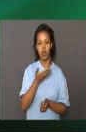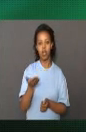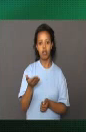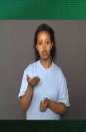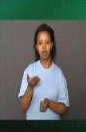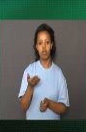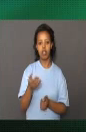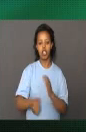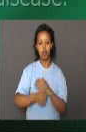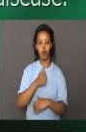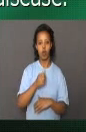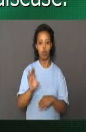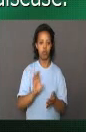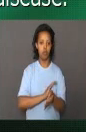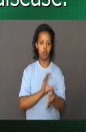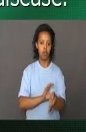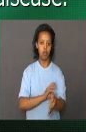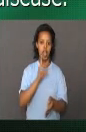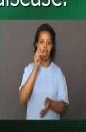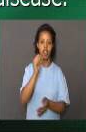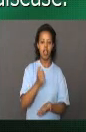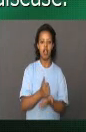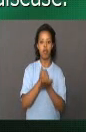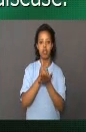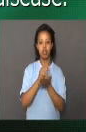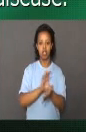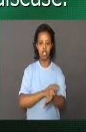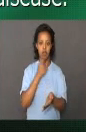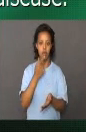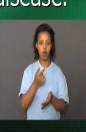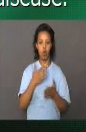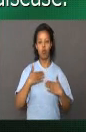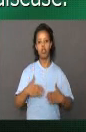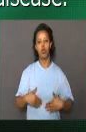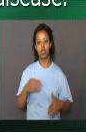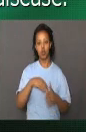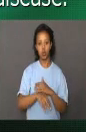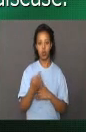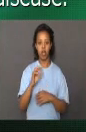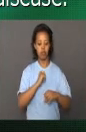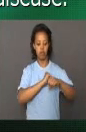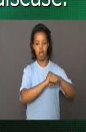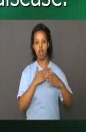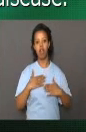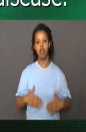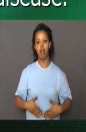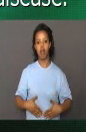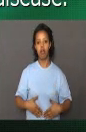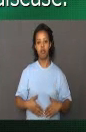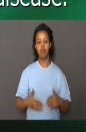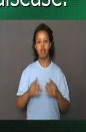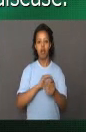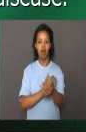infects cells called T helper cells in the immune system. These